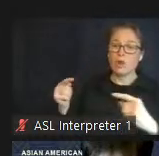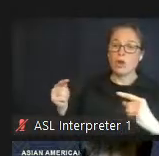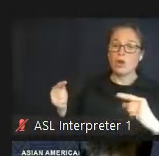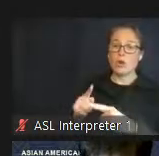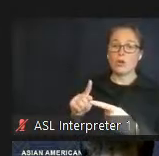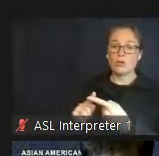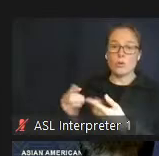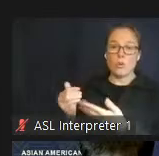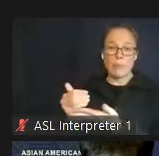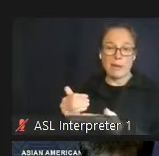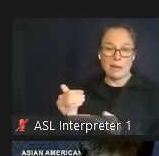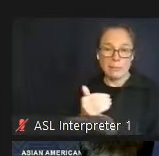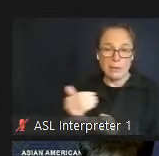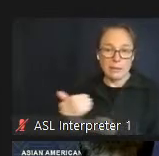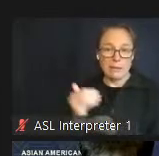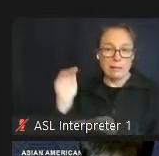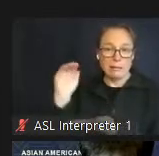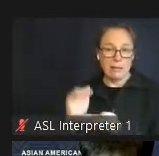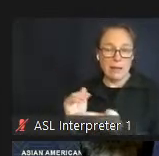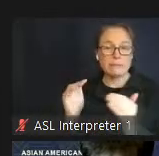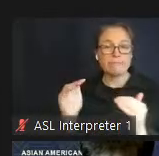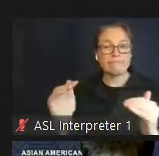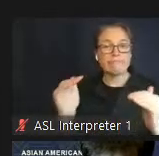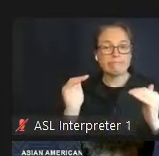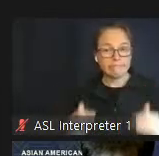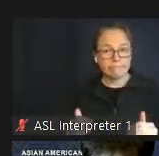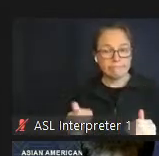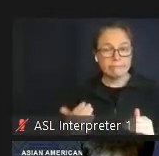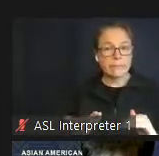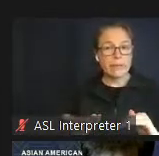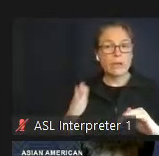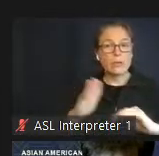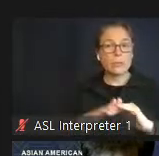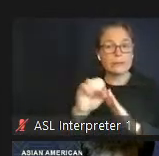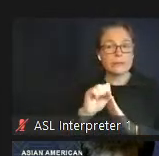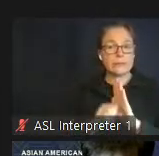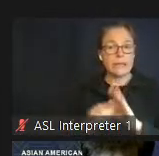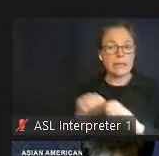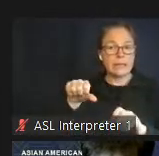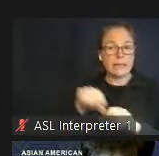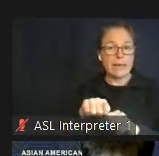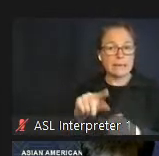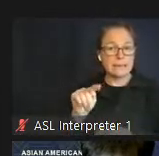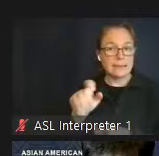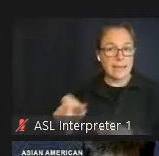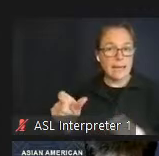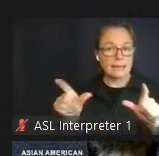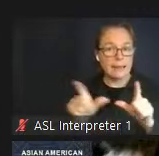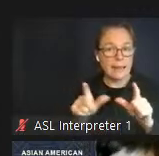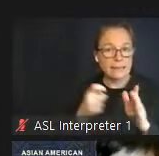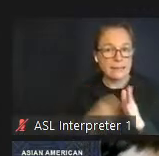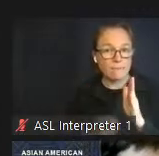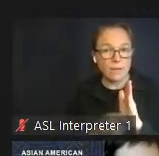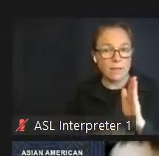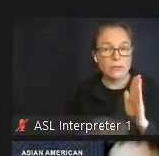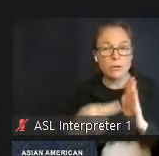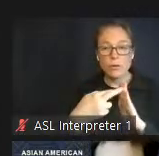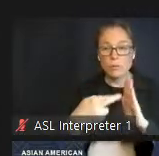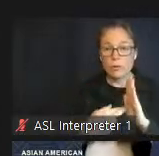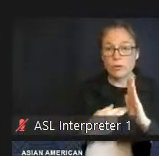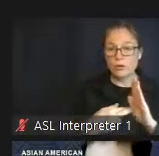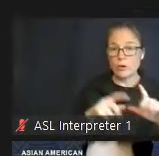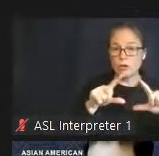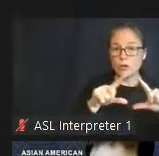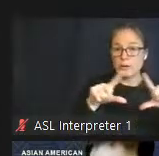is the phased implementation of increases in state gas tax, license fees, registration fees, and